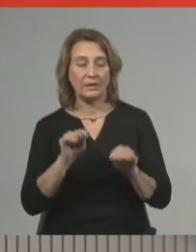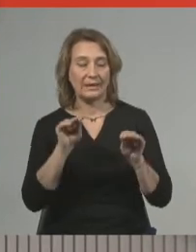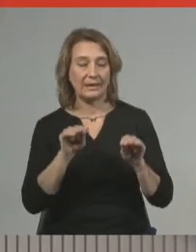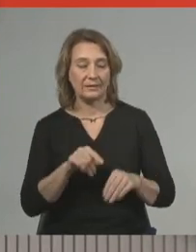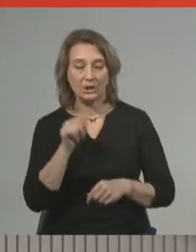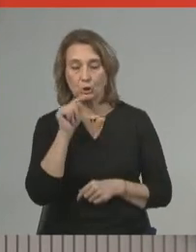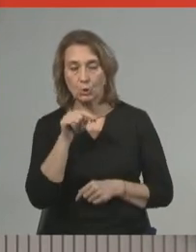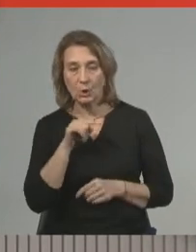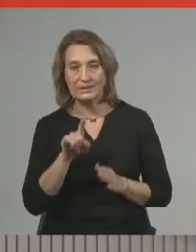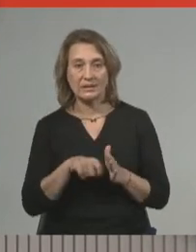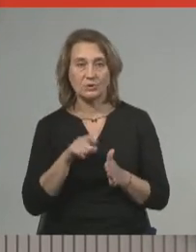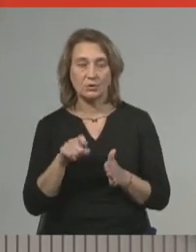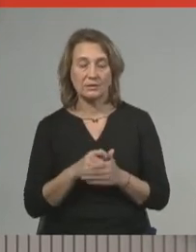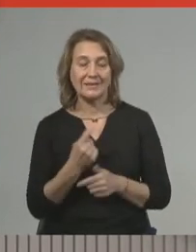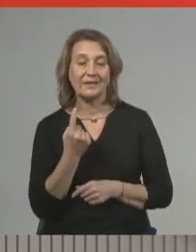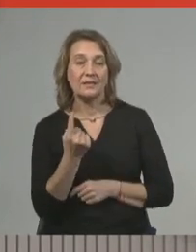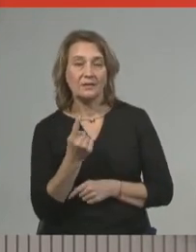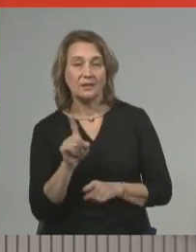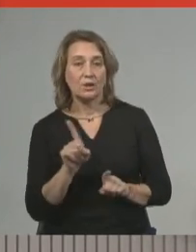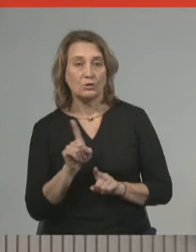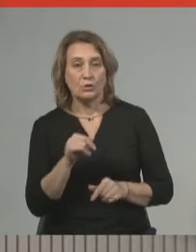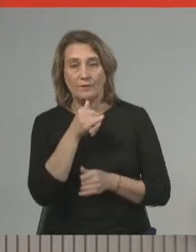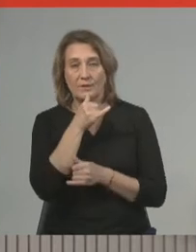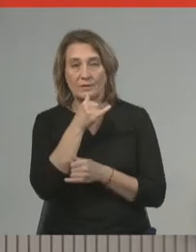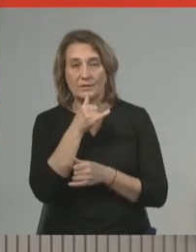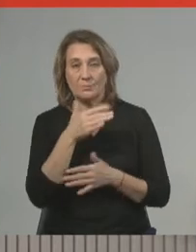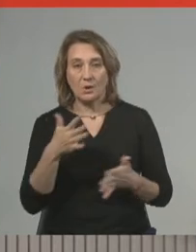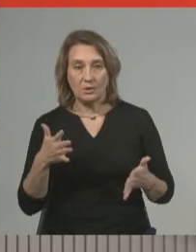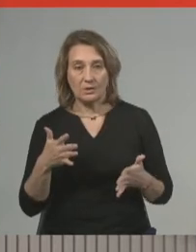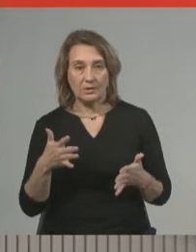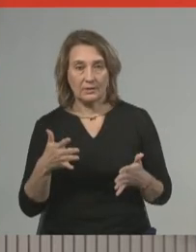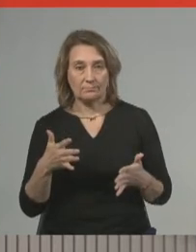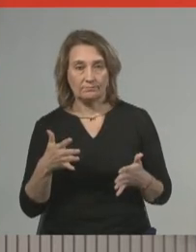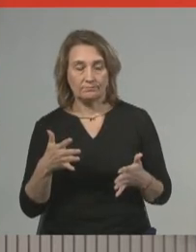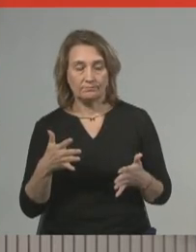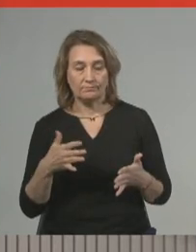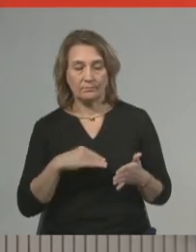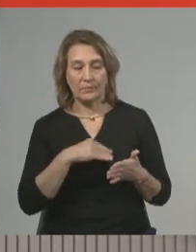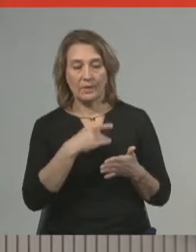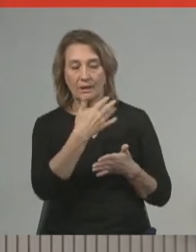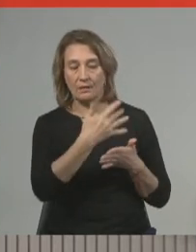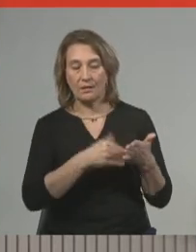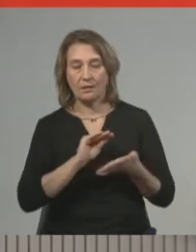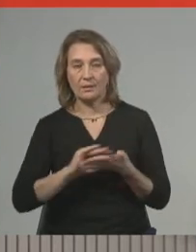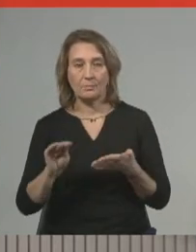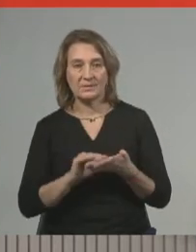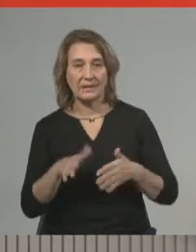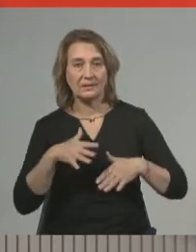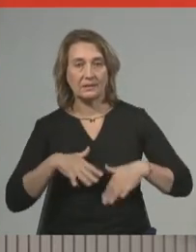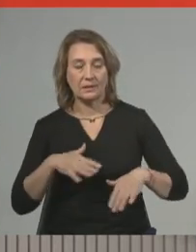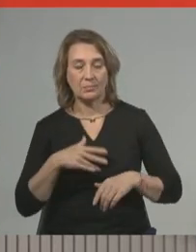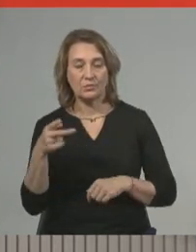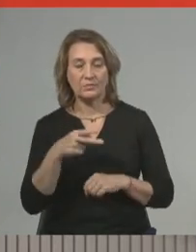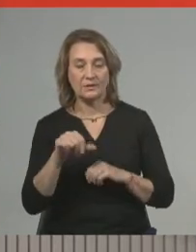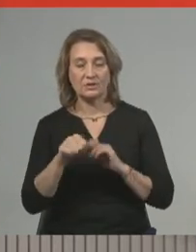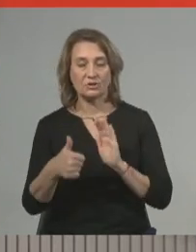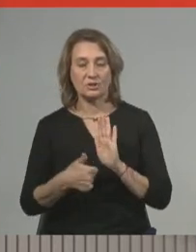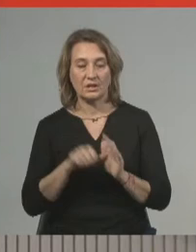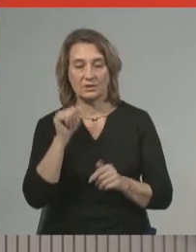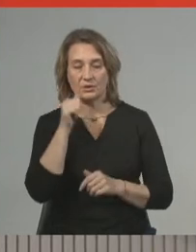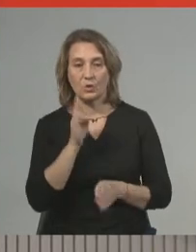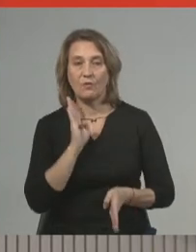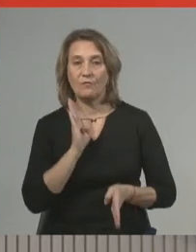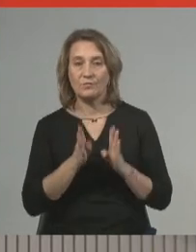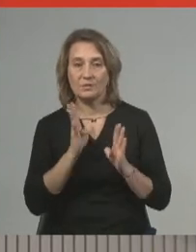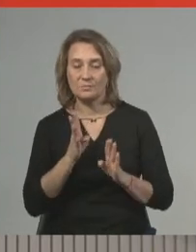to get those answers from uh people living in donetsk and luhansk regions unfortunately uh we